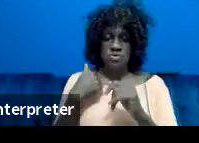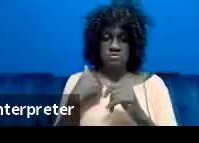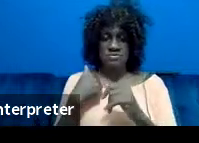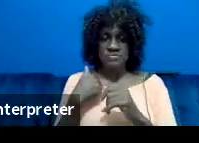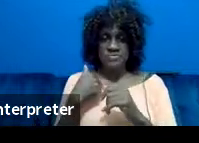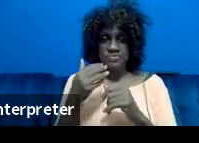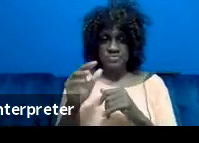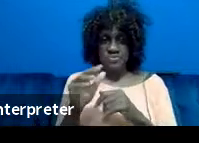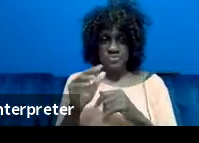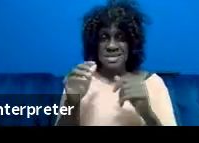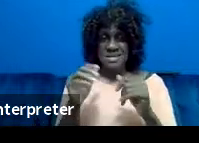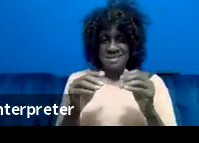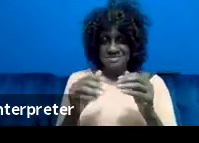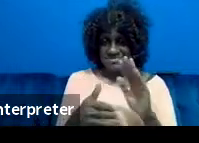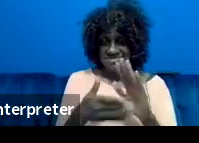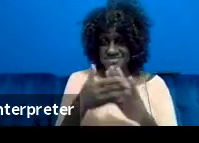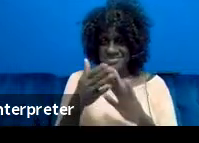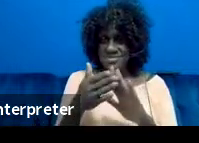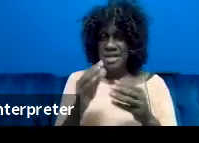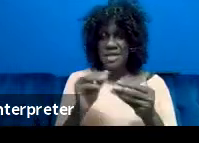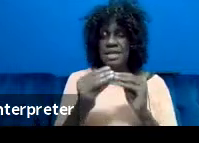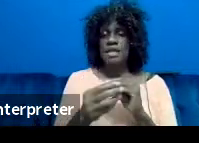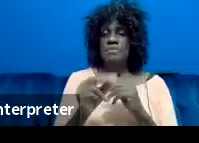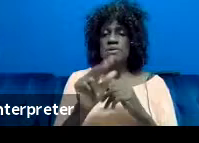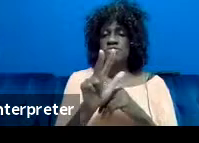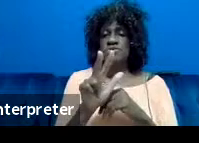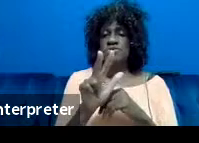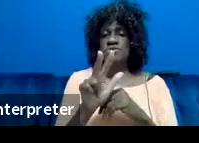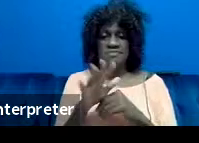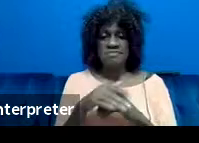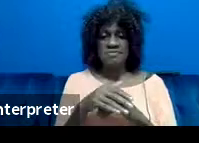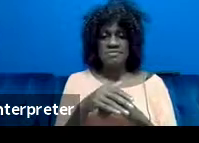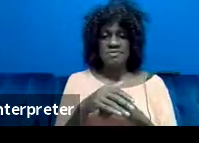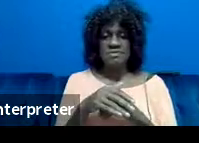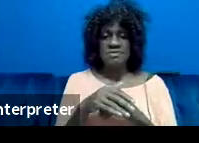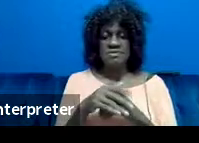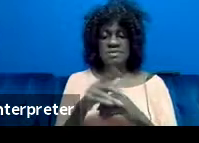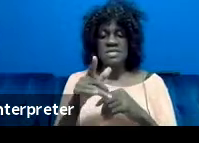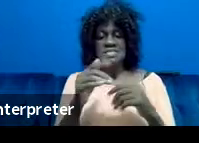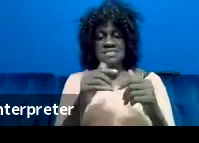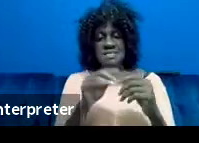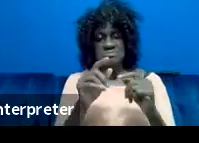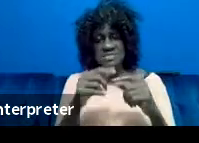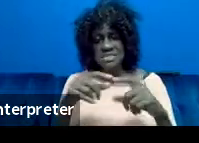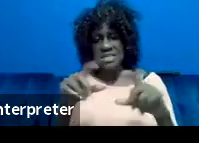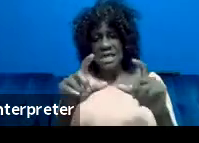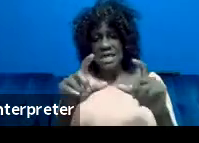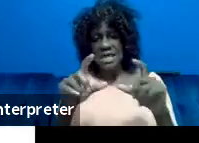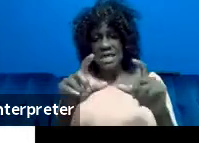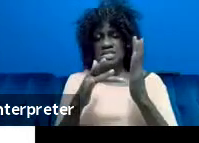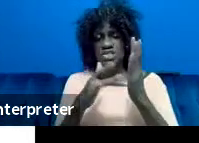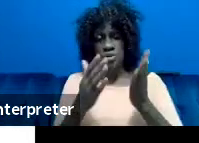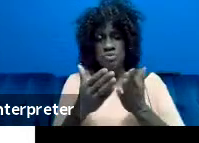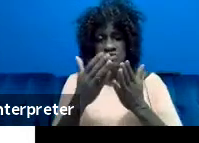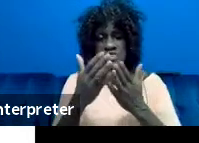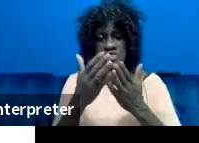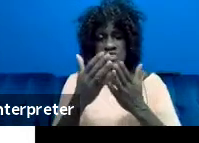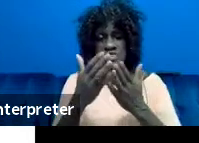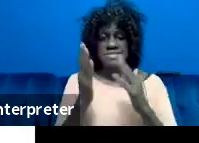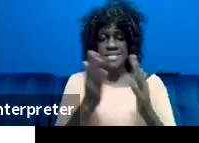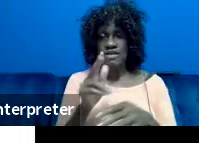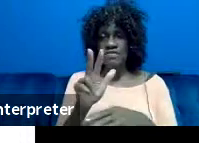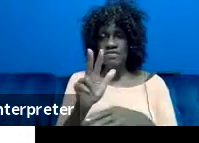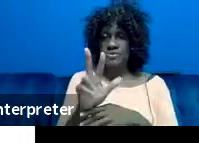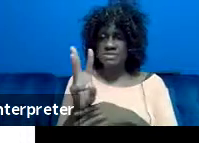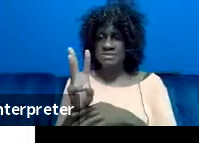on to 35 is just a session description title slides as technical provisions. We're going to move straight into